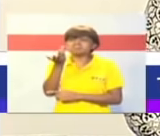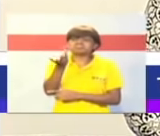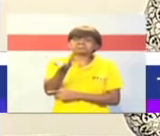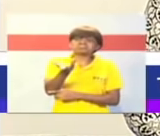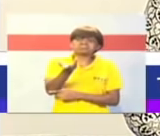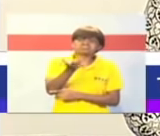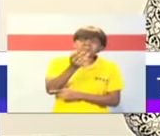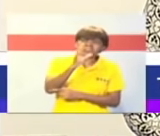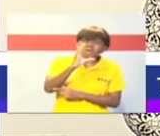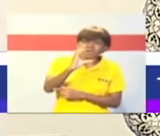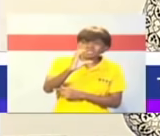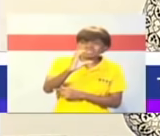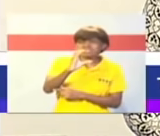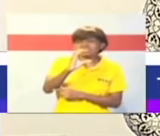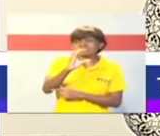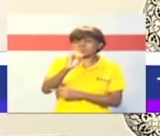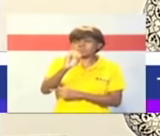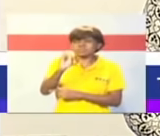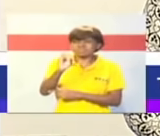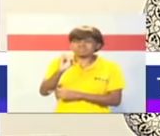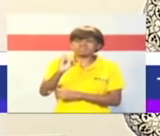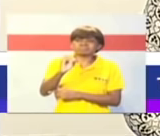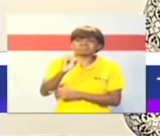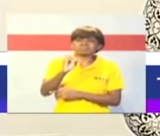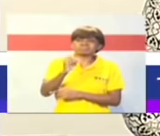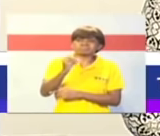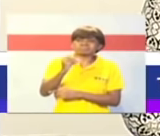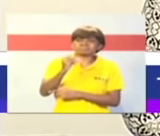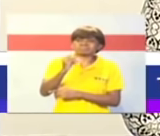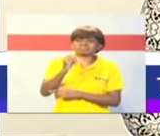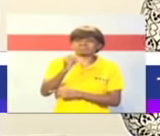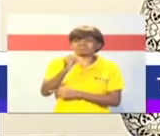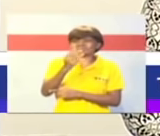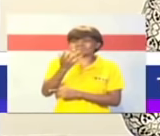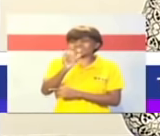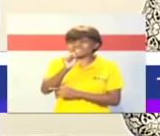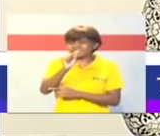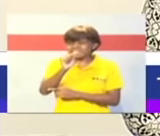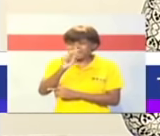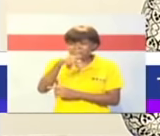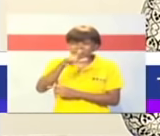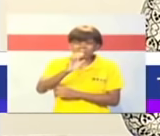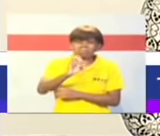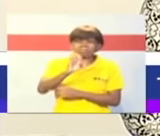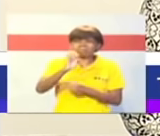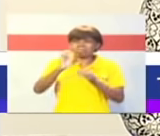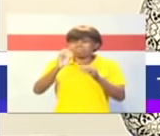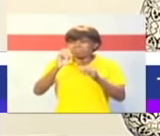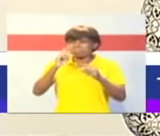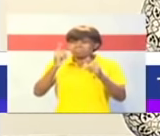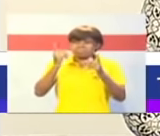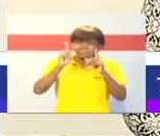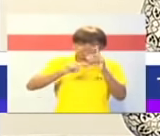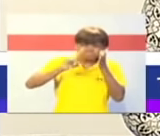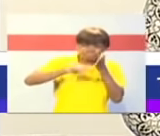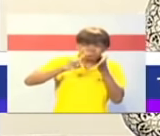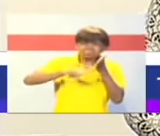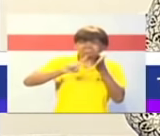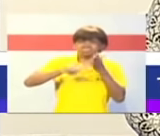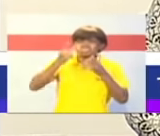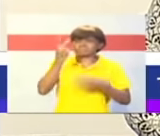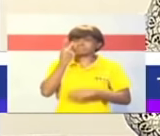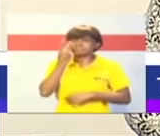samples from patients that have come to us. And you heard that 42 of them were reported as Delta so